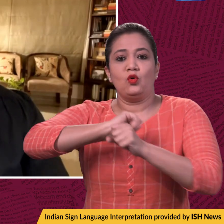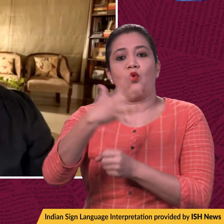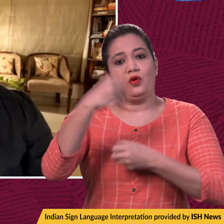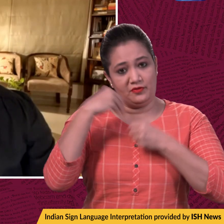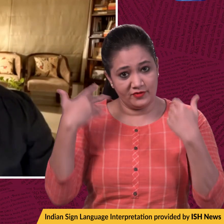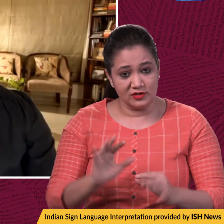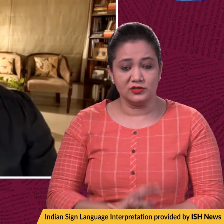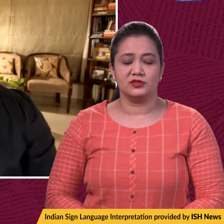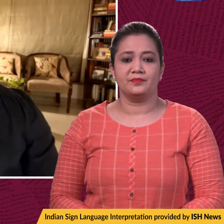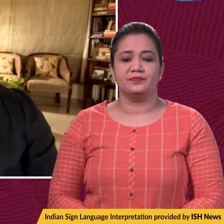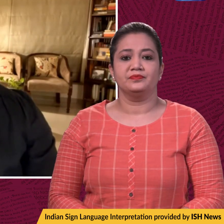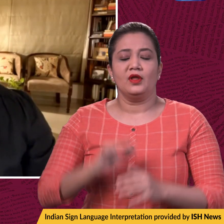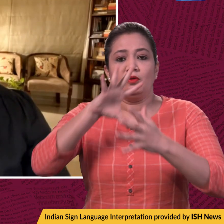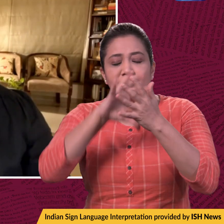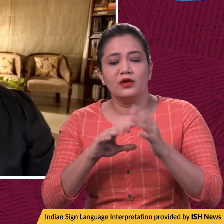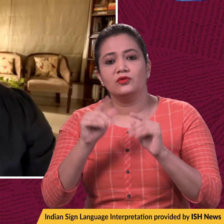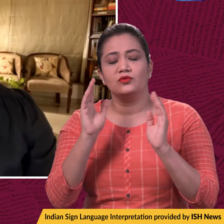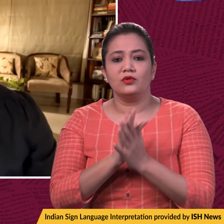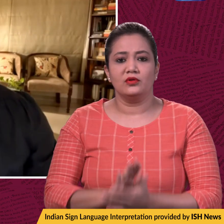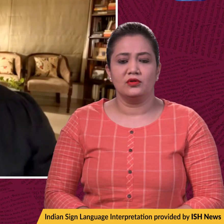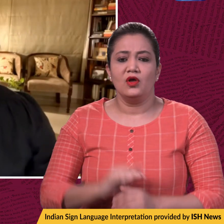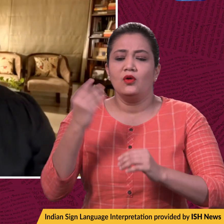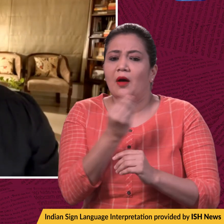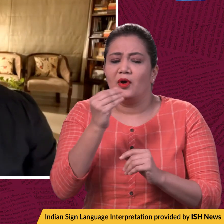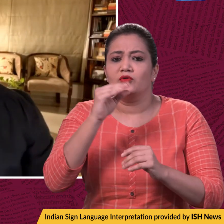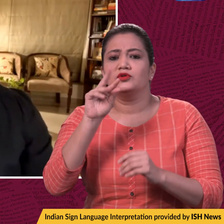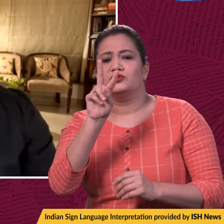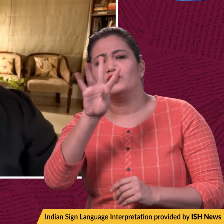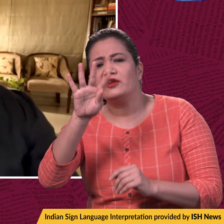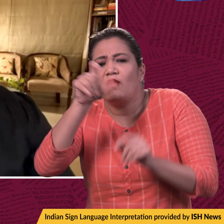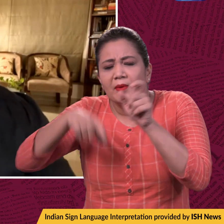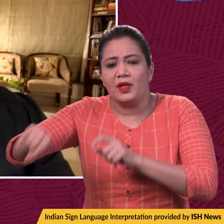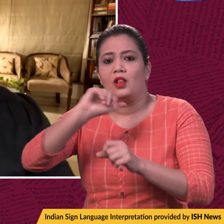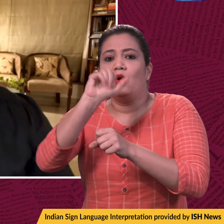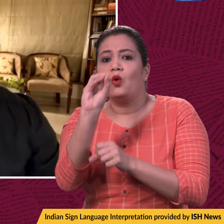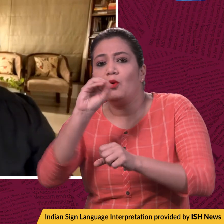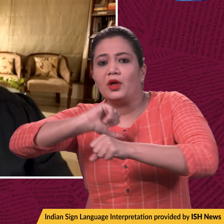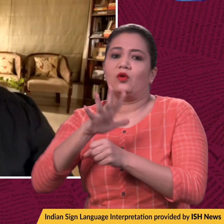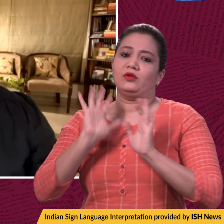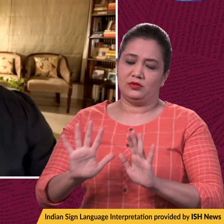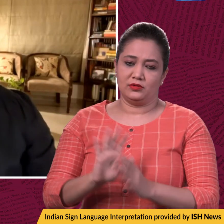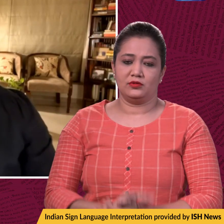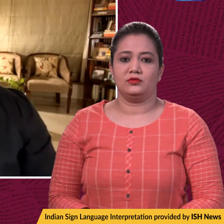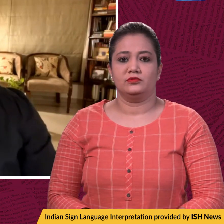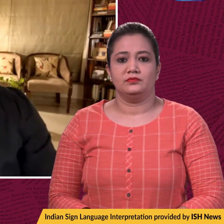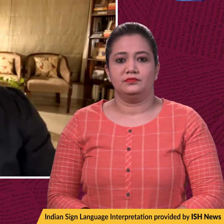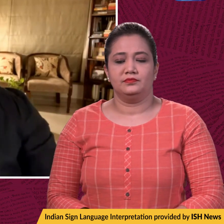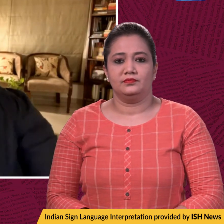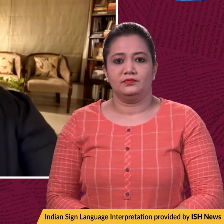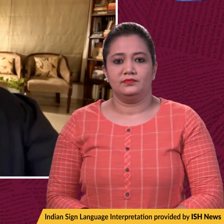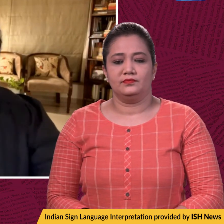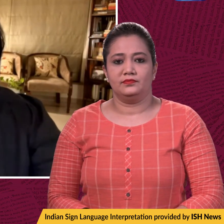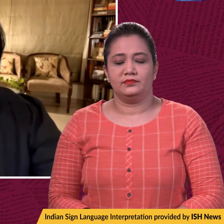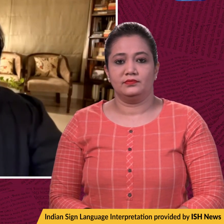8,439 new COVID cases, of which, remember, we only have about 24 cases of the new variant.